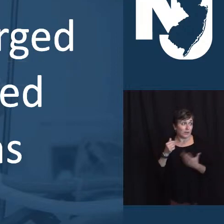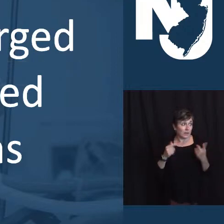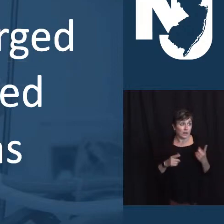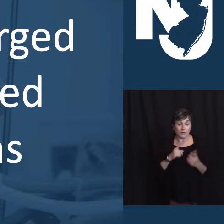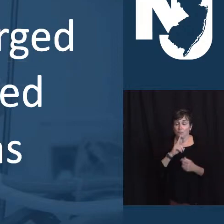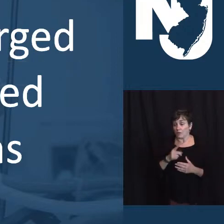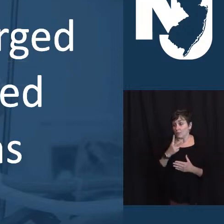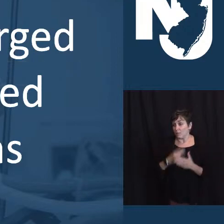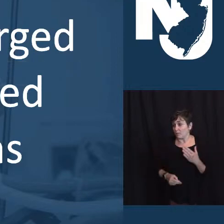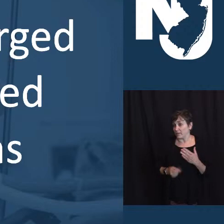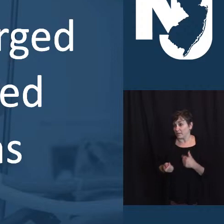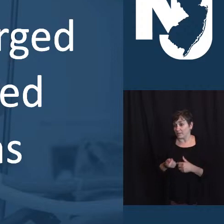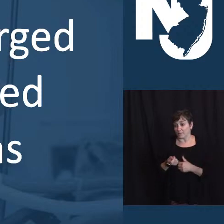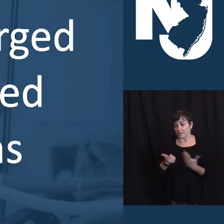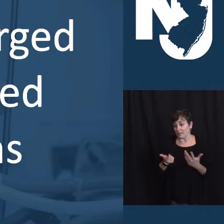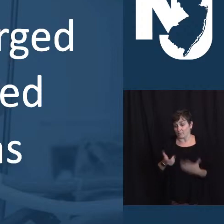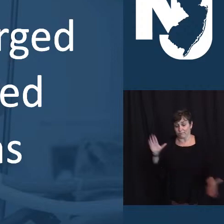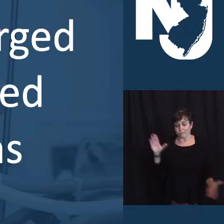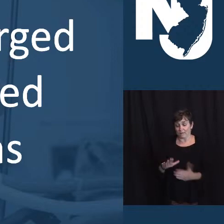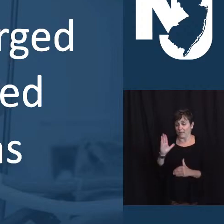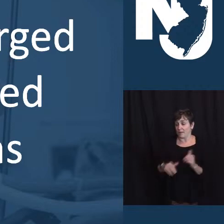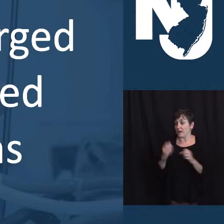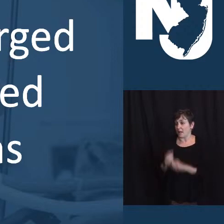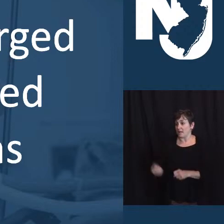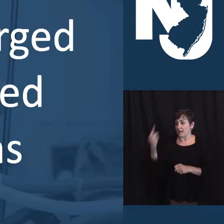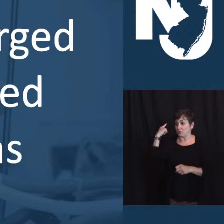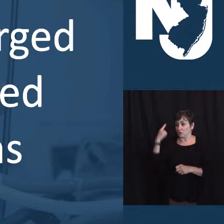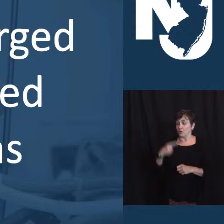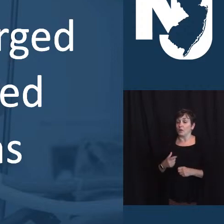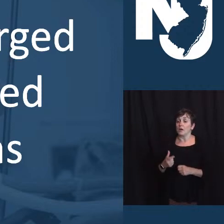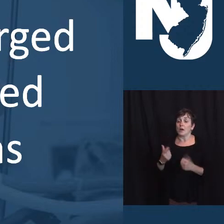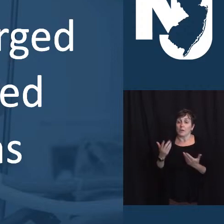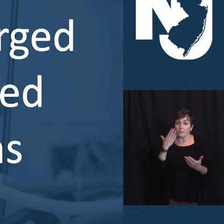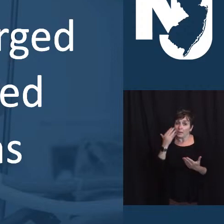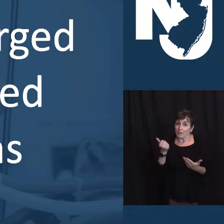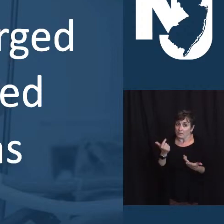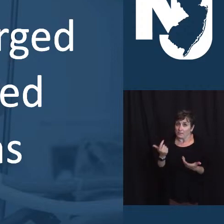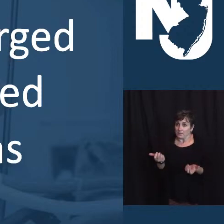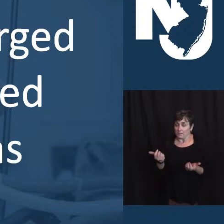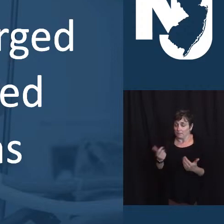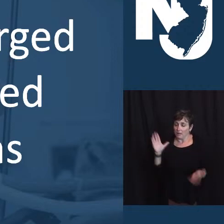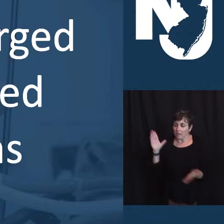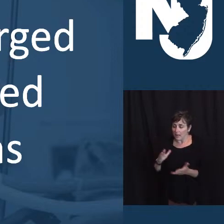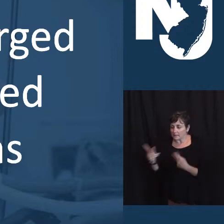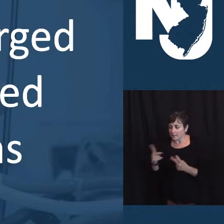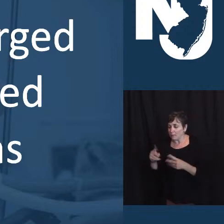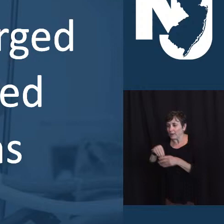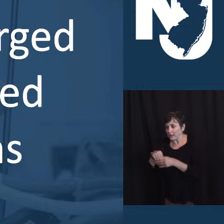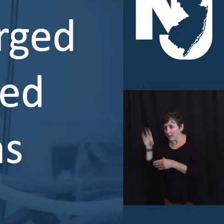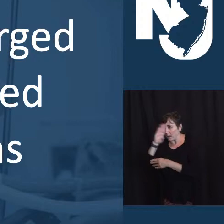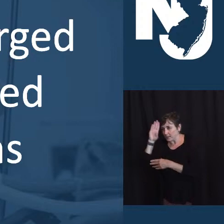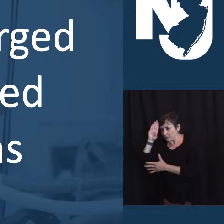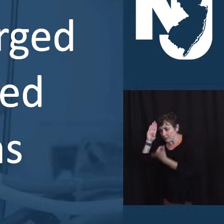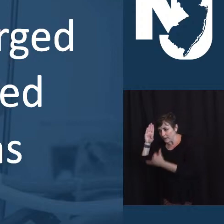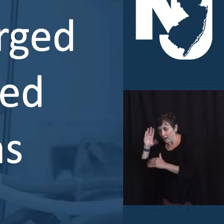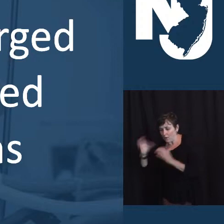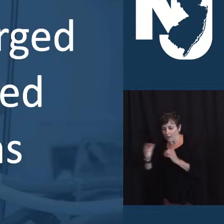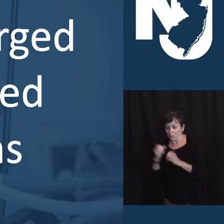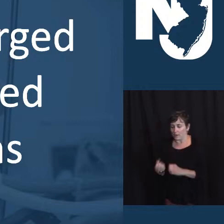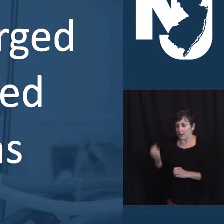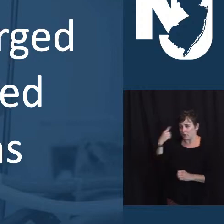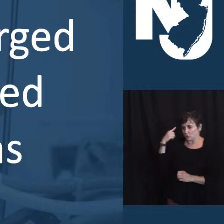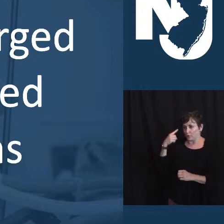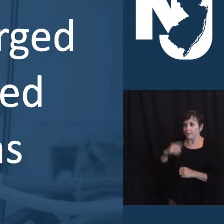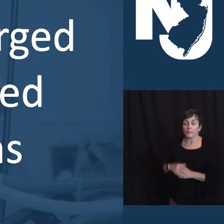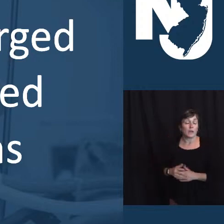what we were reporting a year ago, because the number of those in our hospitals is just a fraction of what it was on the state in 2020.